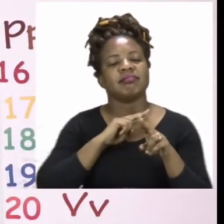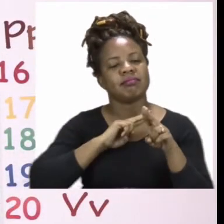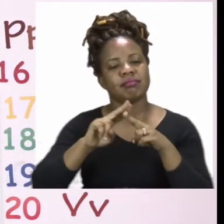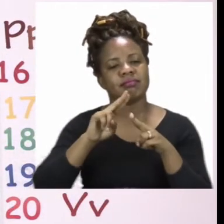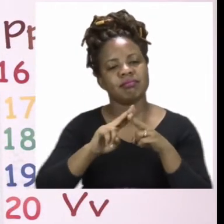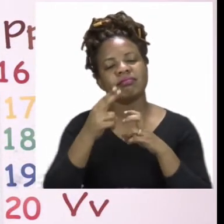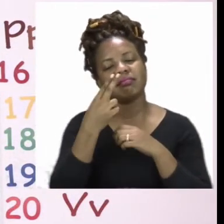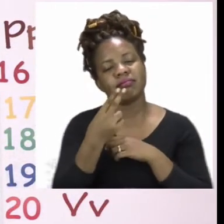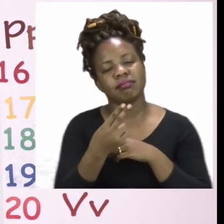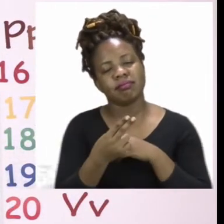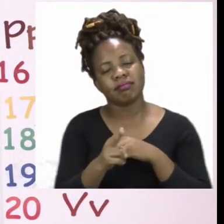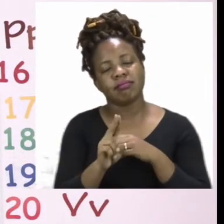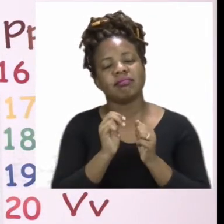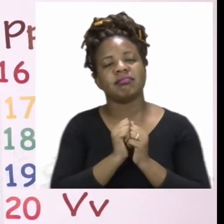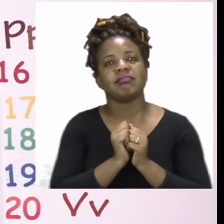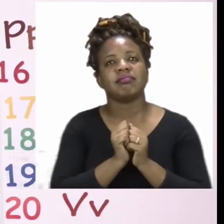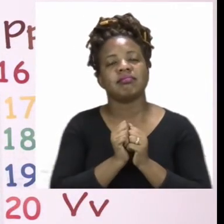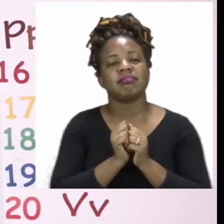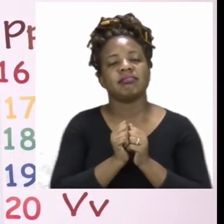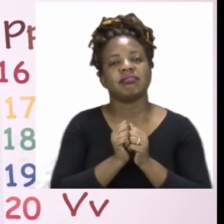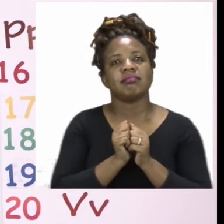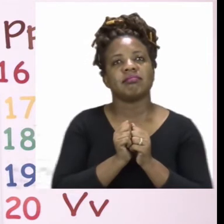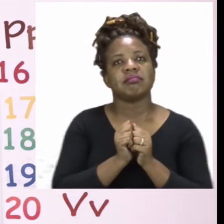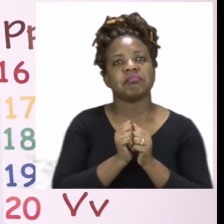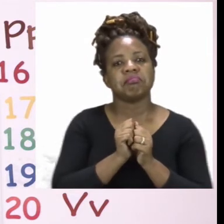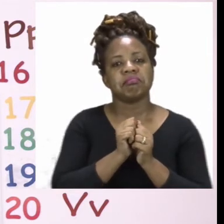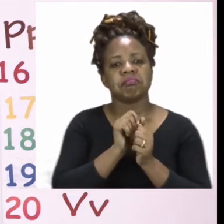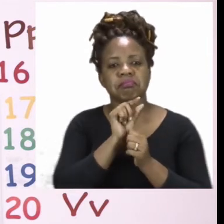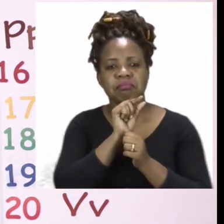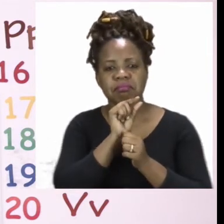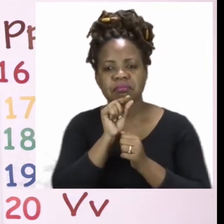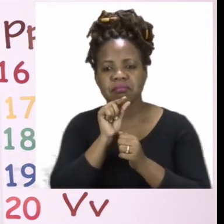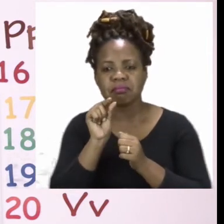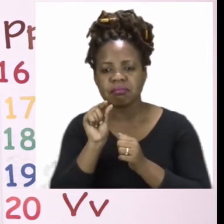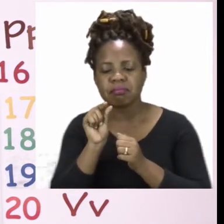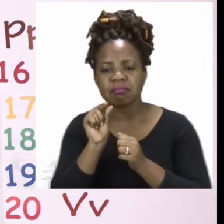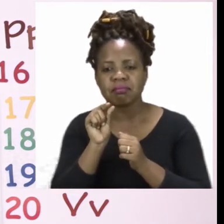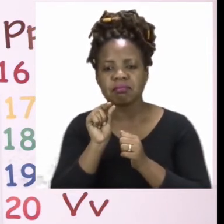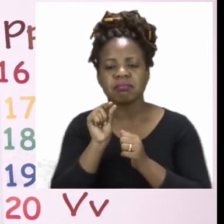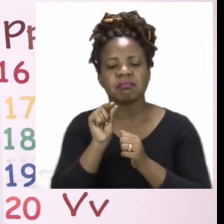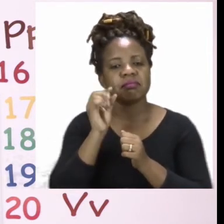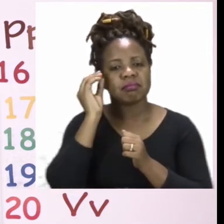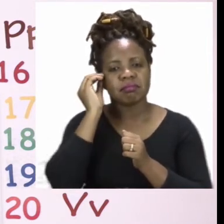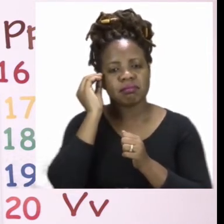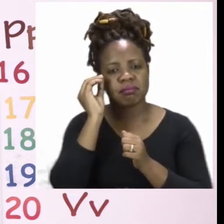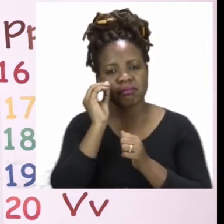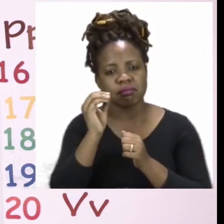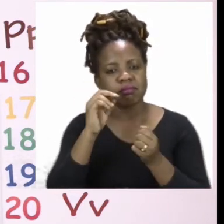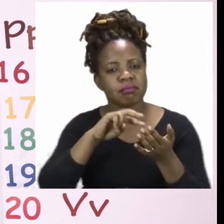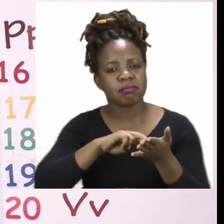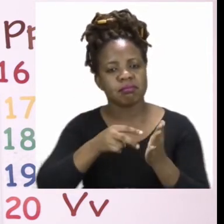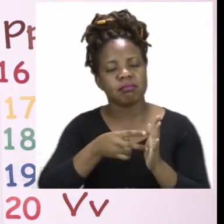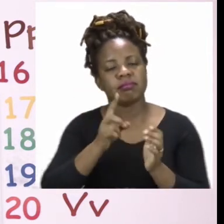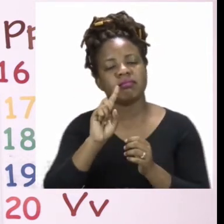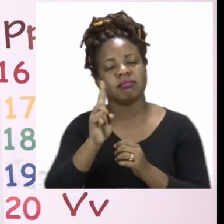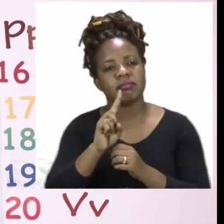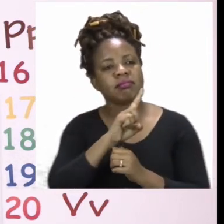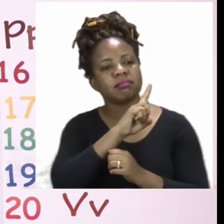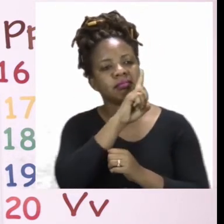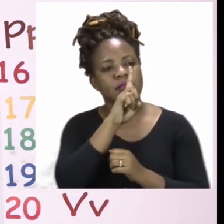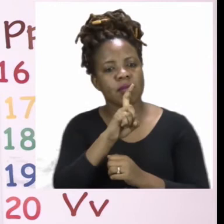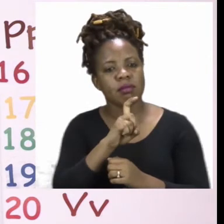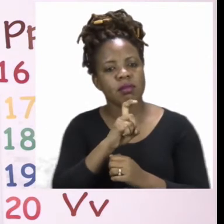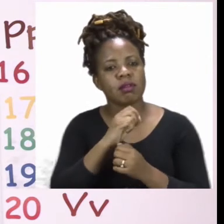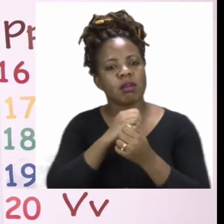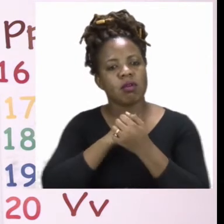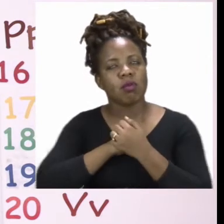word, and if you don't know what the word means, you can always ask your adult or your mom and dad, whoever's